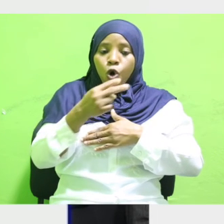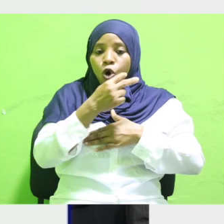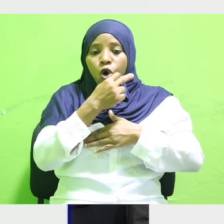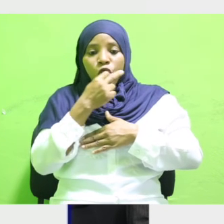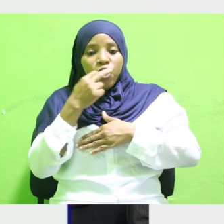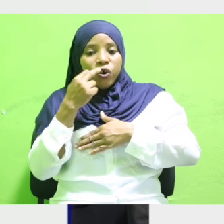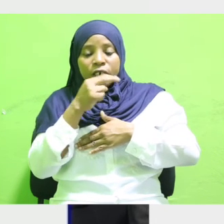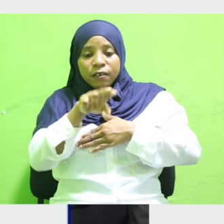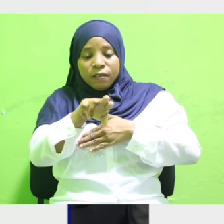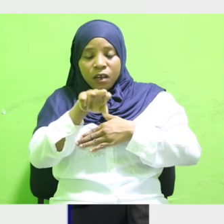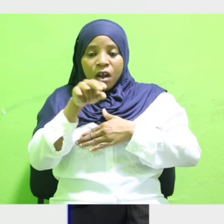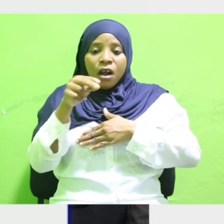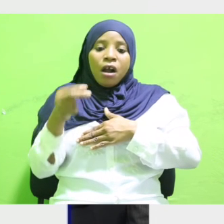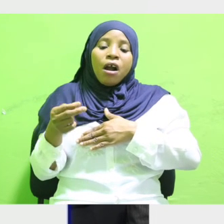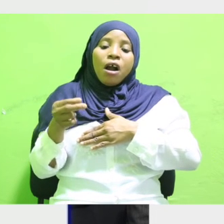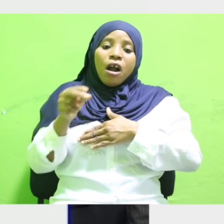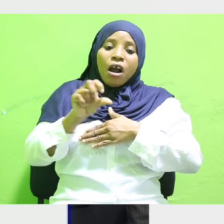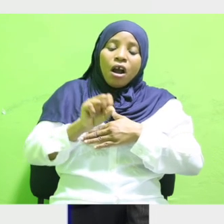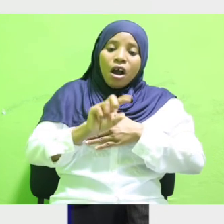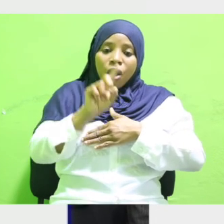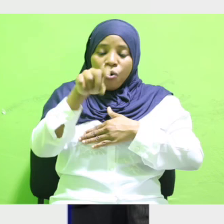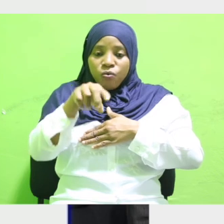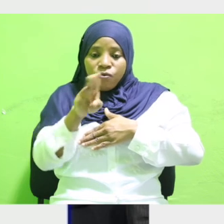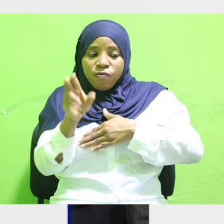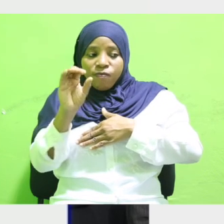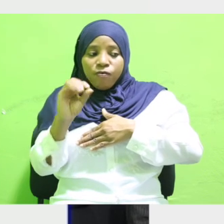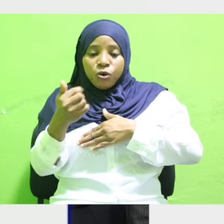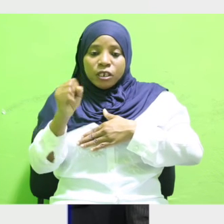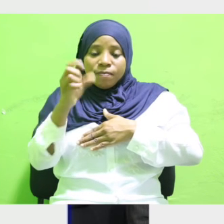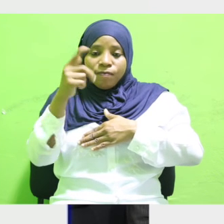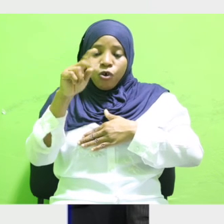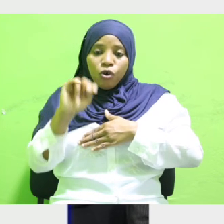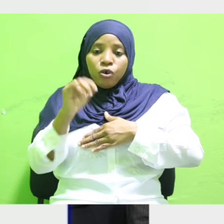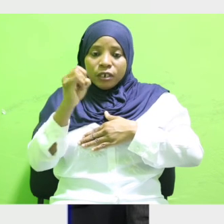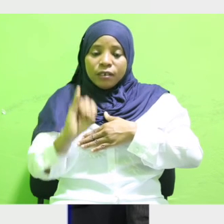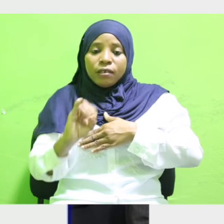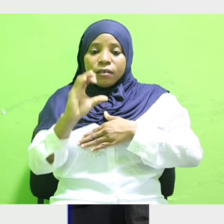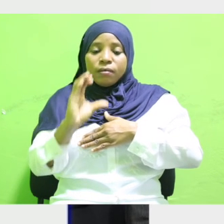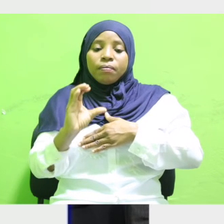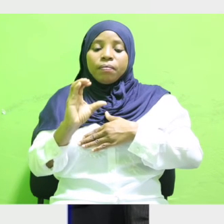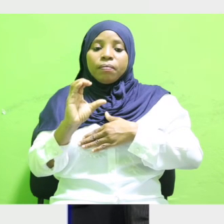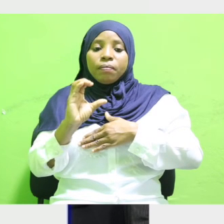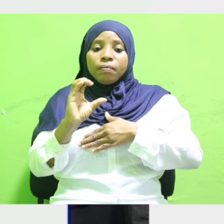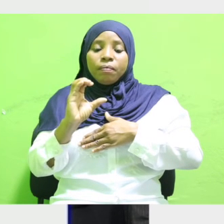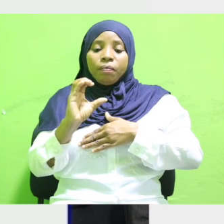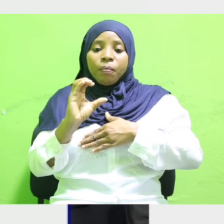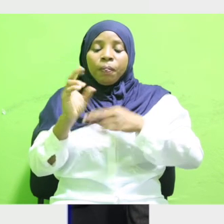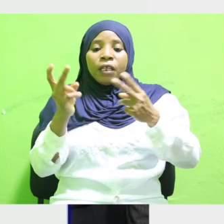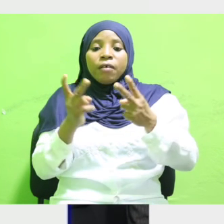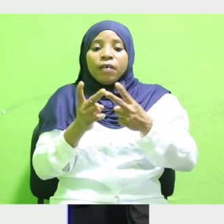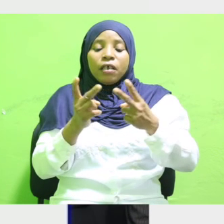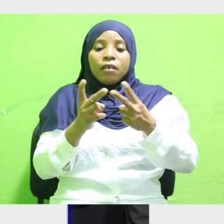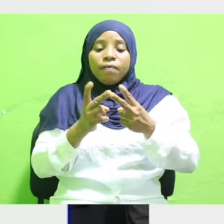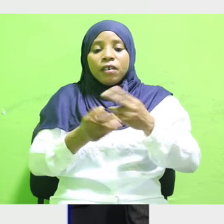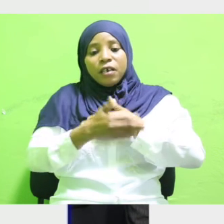we have phosphates, which have nearly the same function, and many other